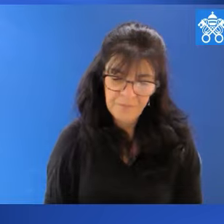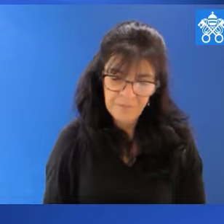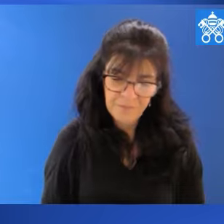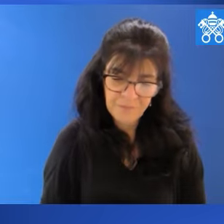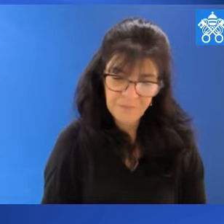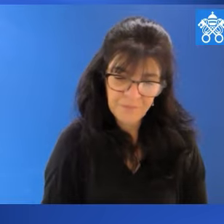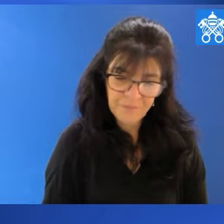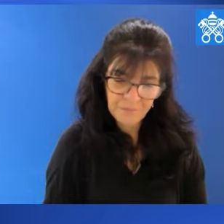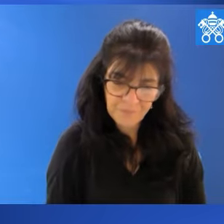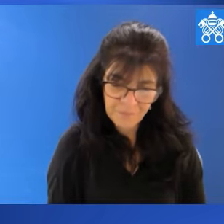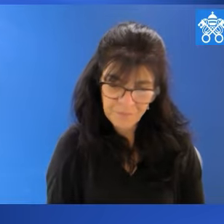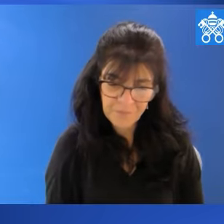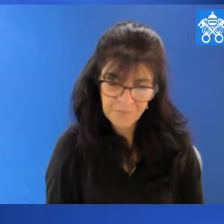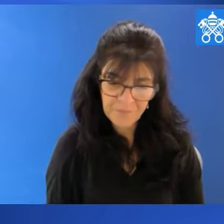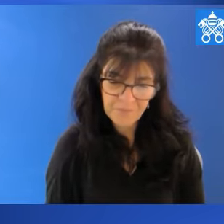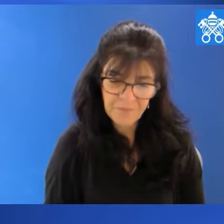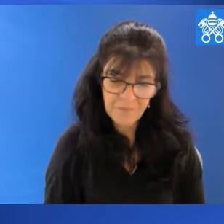Palavra do Senhor.